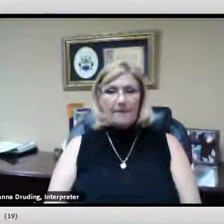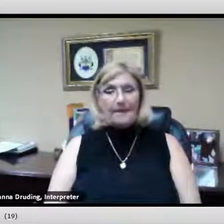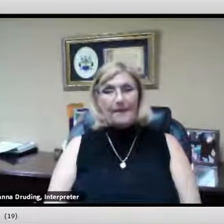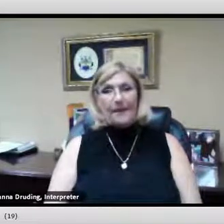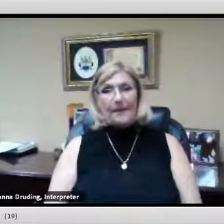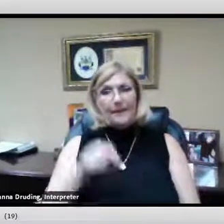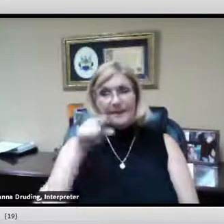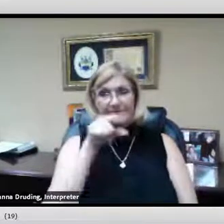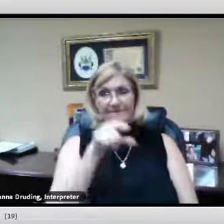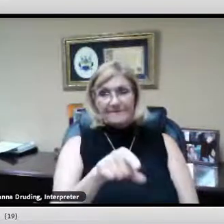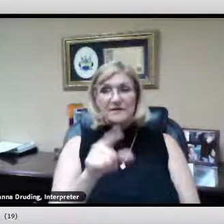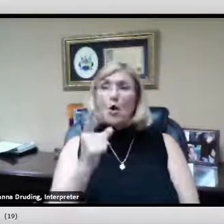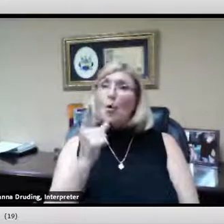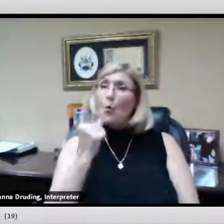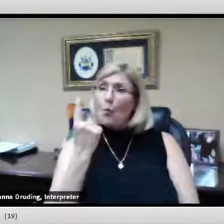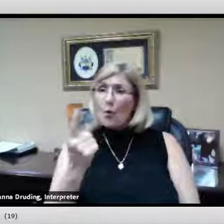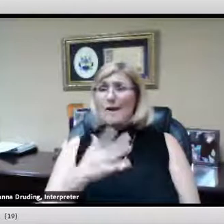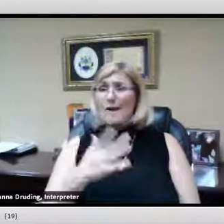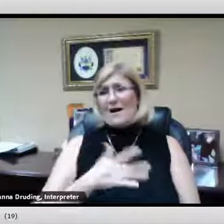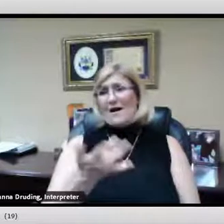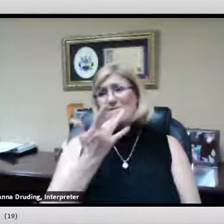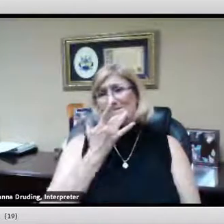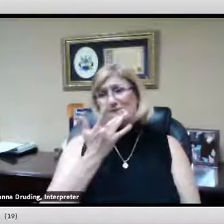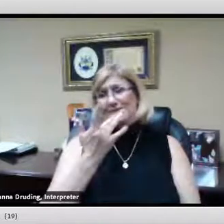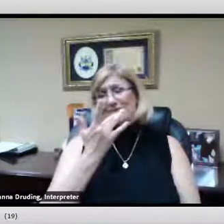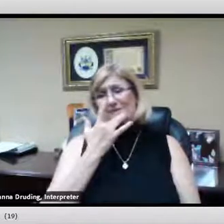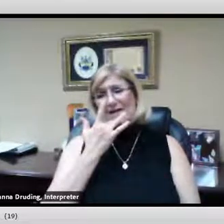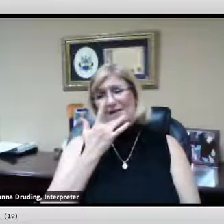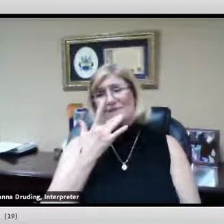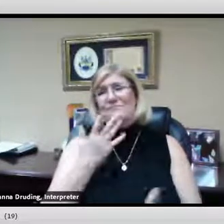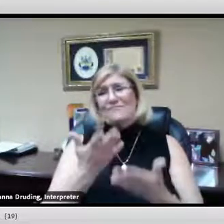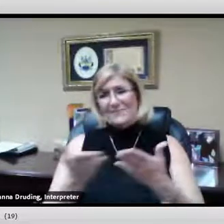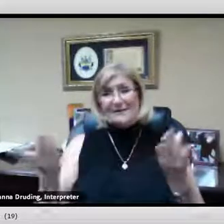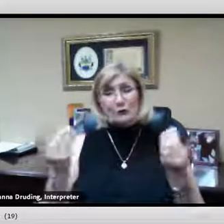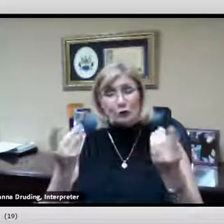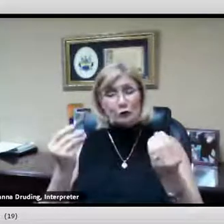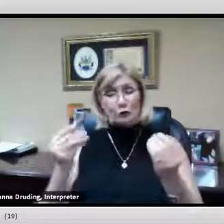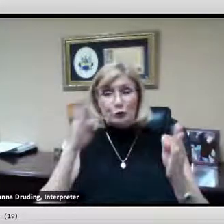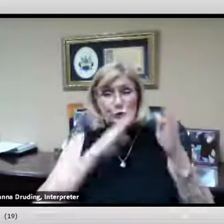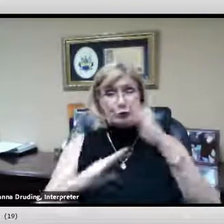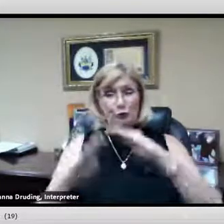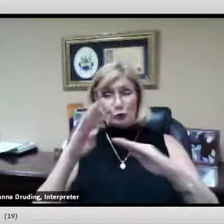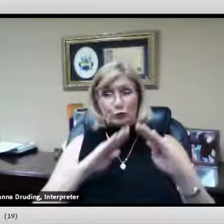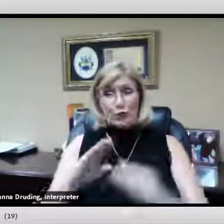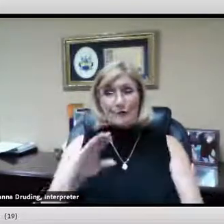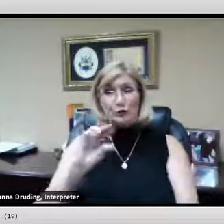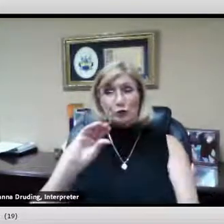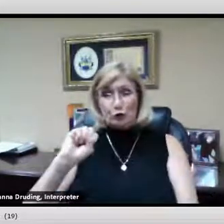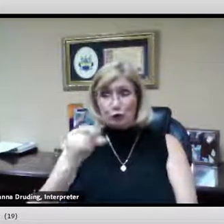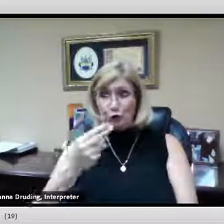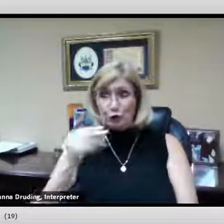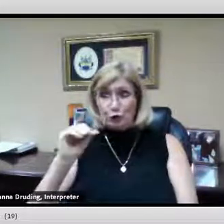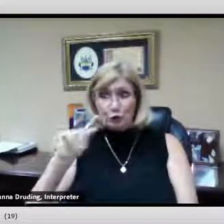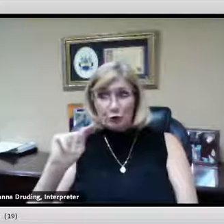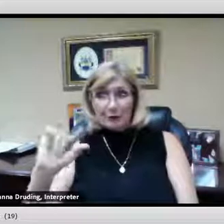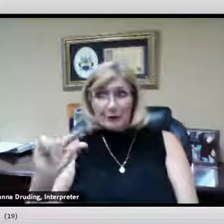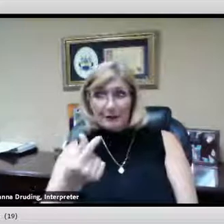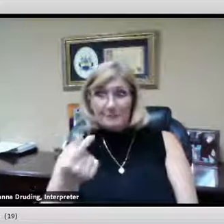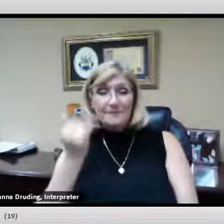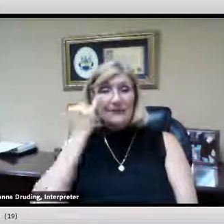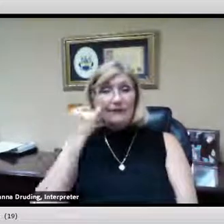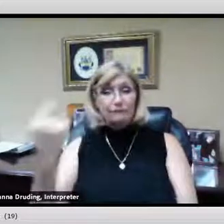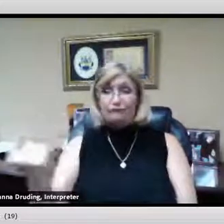This is one of my favorite techniques for troubleshooting. If you're presented, if somebody comes to you and says, my